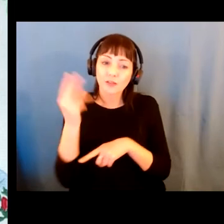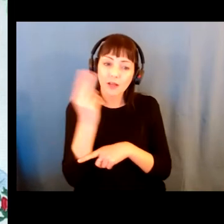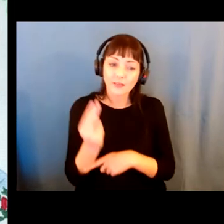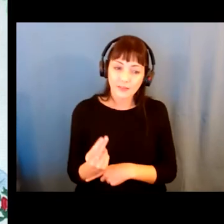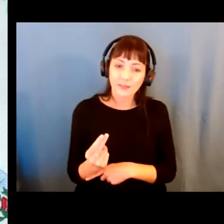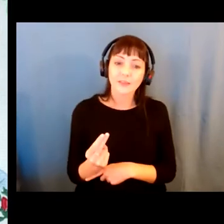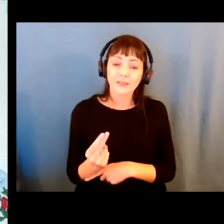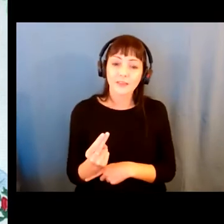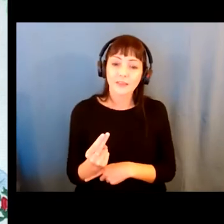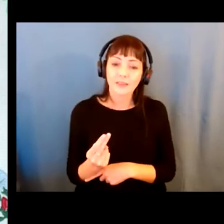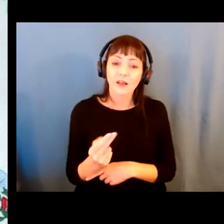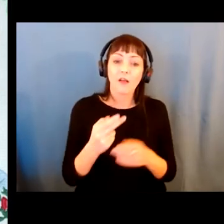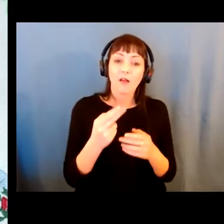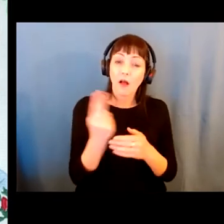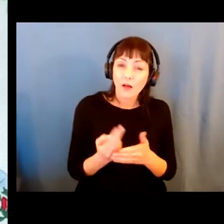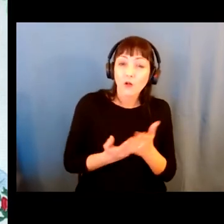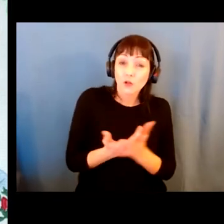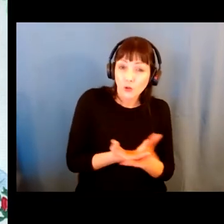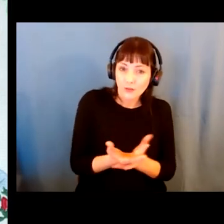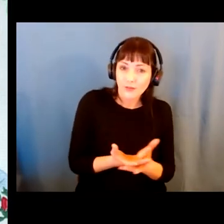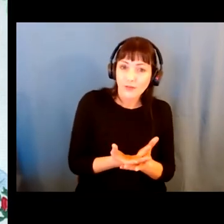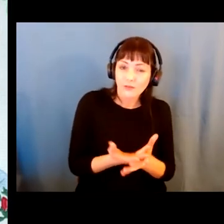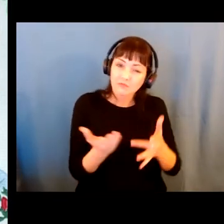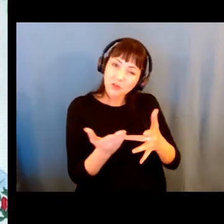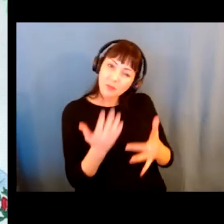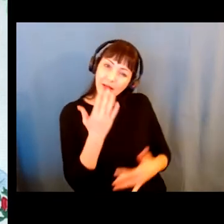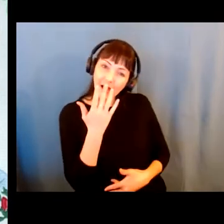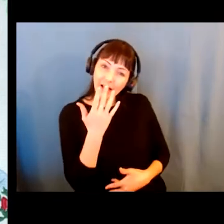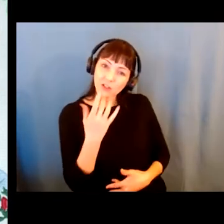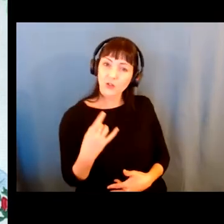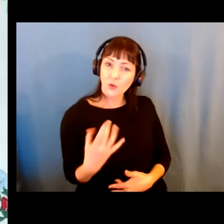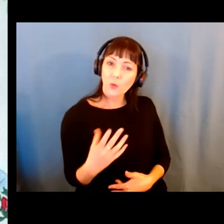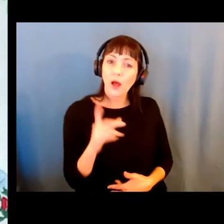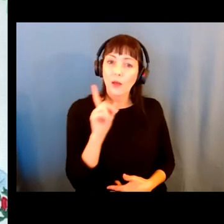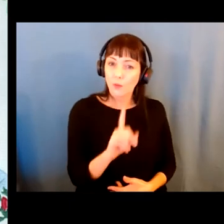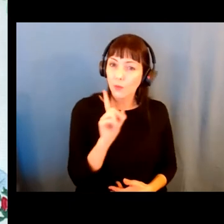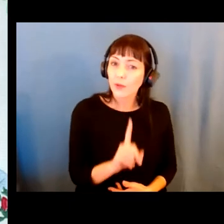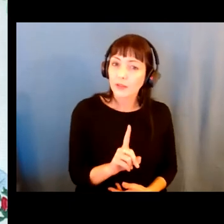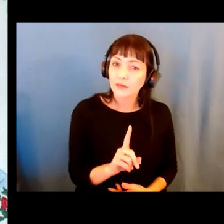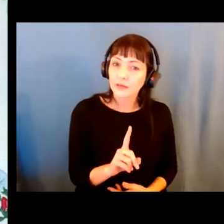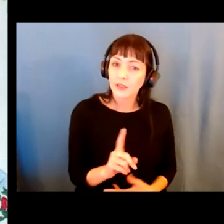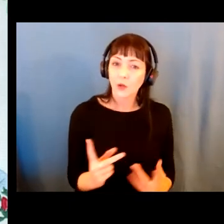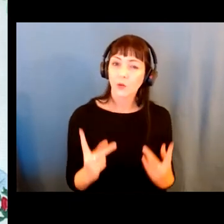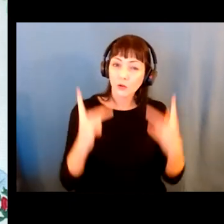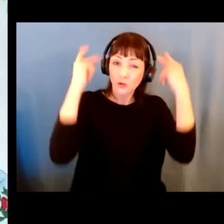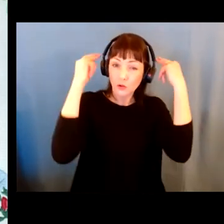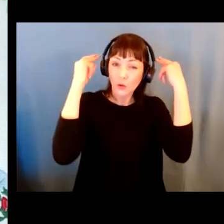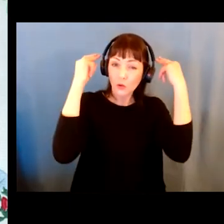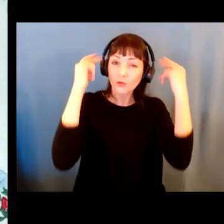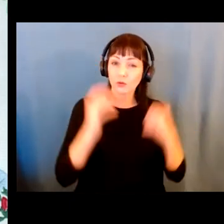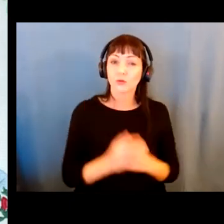a writer and a consultant. And I'm a middle-aged white woman with shortly cropped